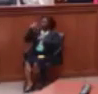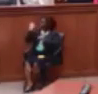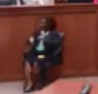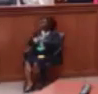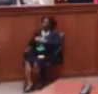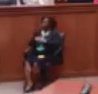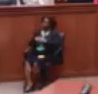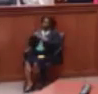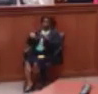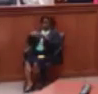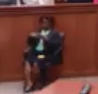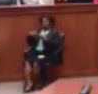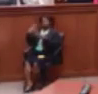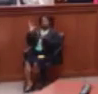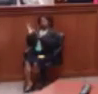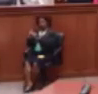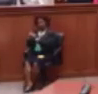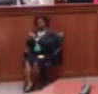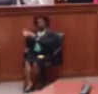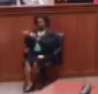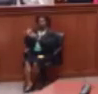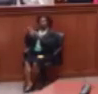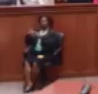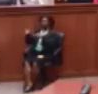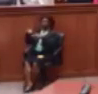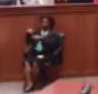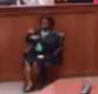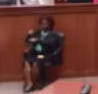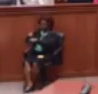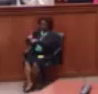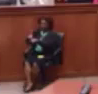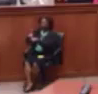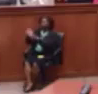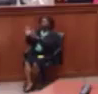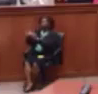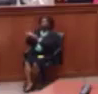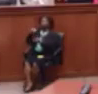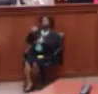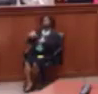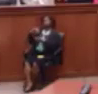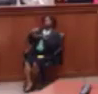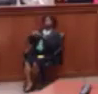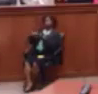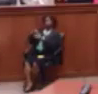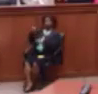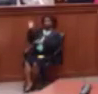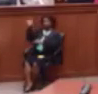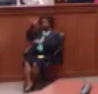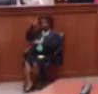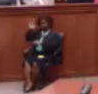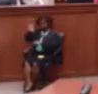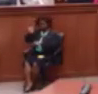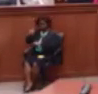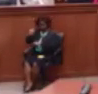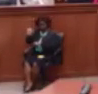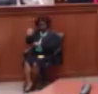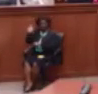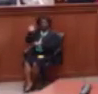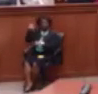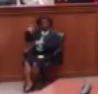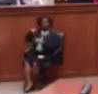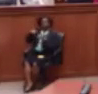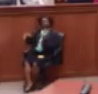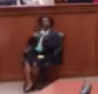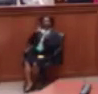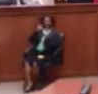talking about regional labor markets. We're talking about the funding of not only the federal CTE Carl Perkins, but of the state